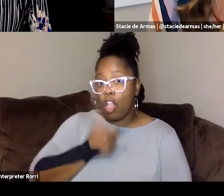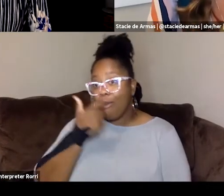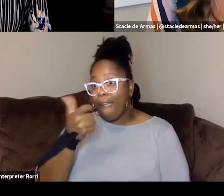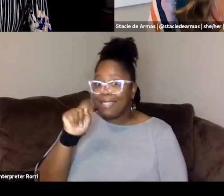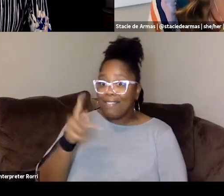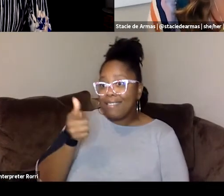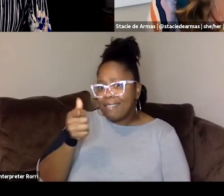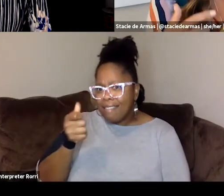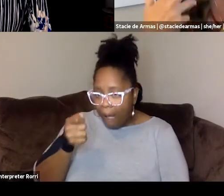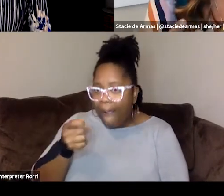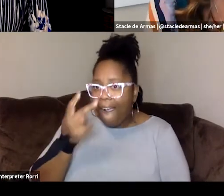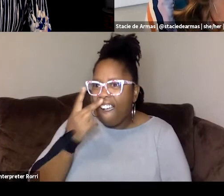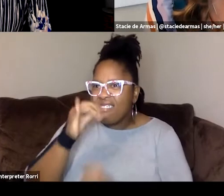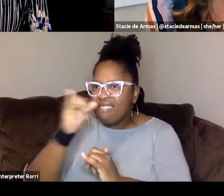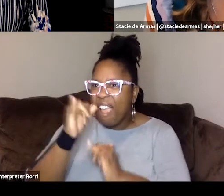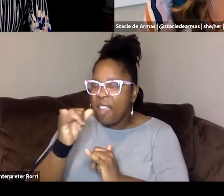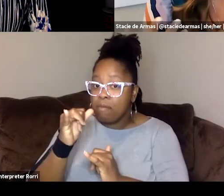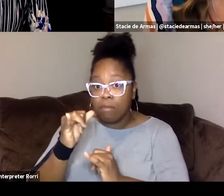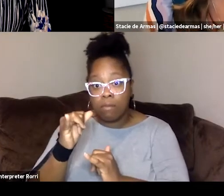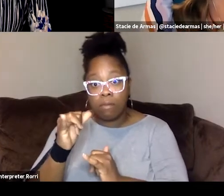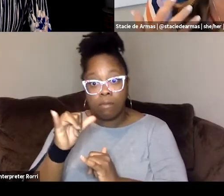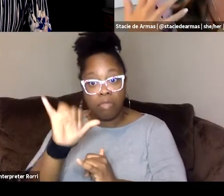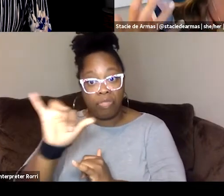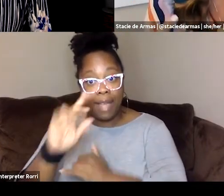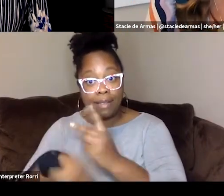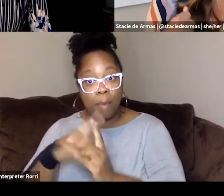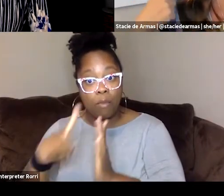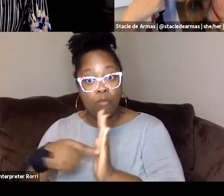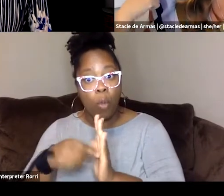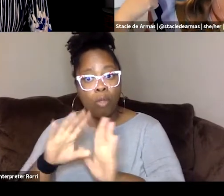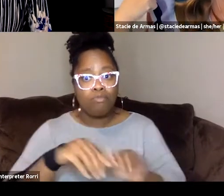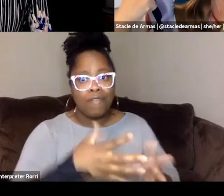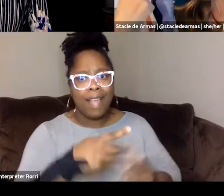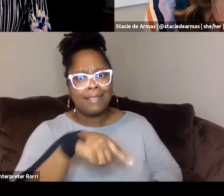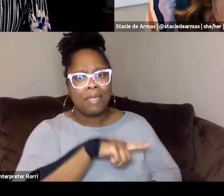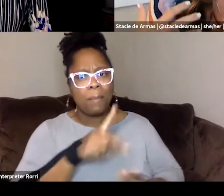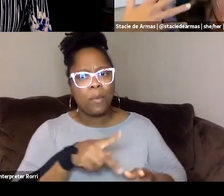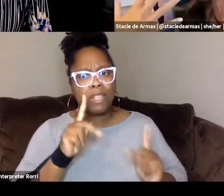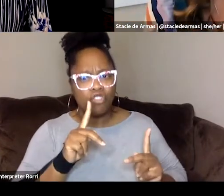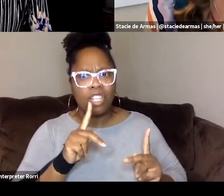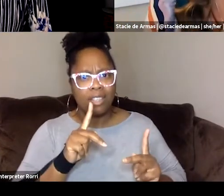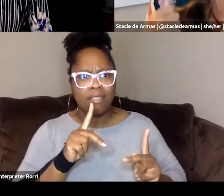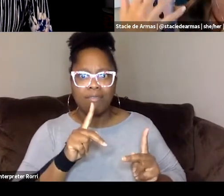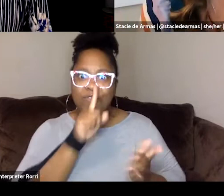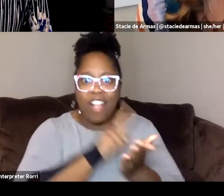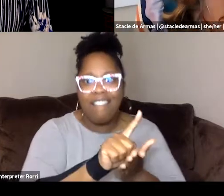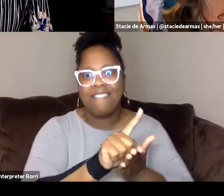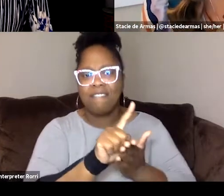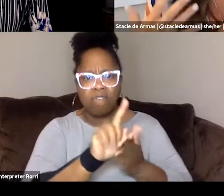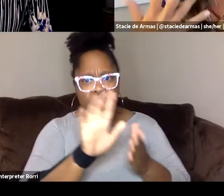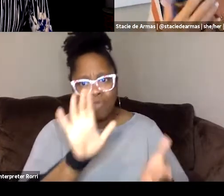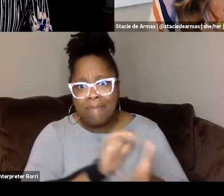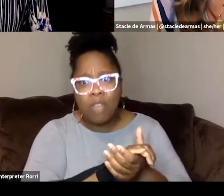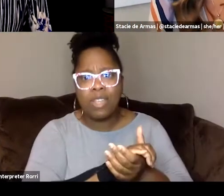seeing themselves on screen, are they seeing themselves in those roles that give them permission to fall in love, to get married, to be an attorney,